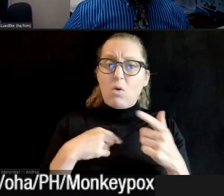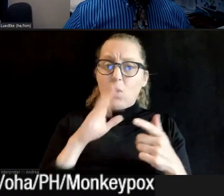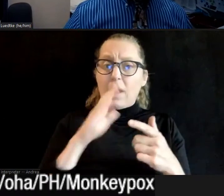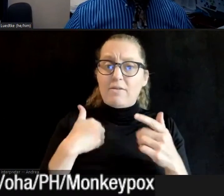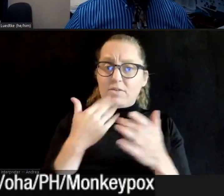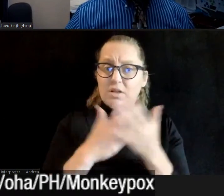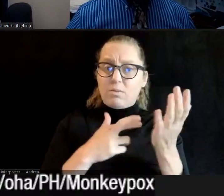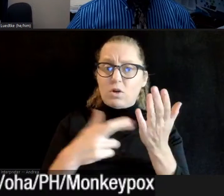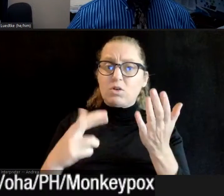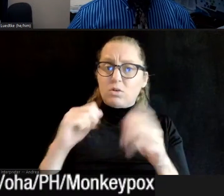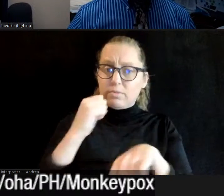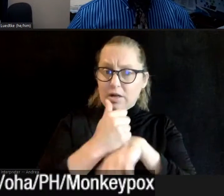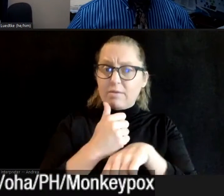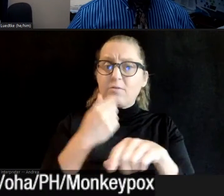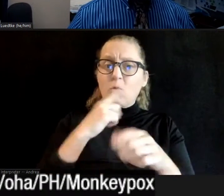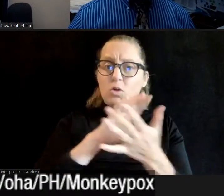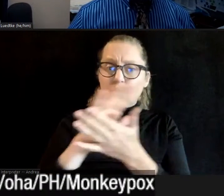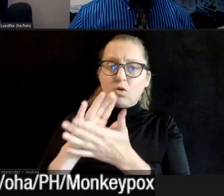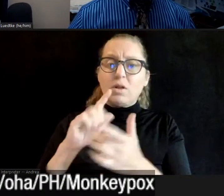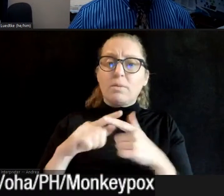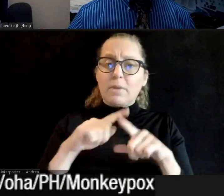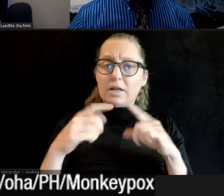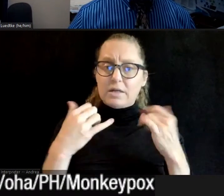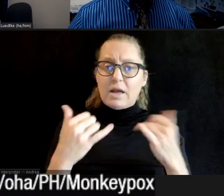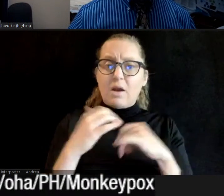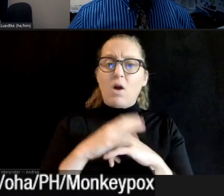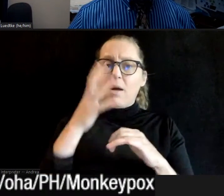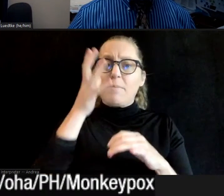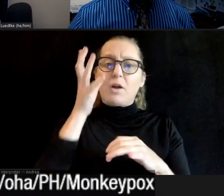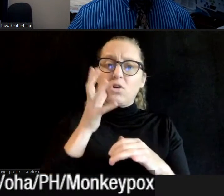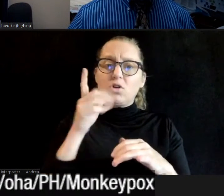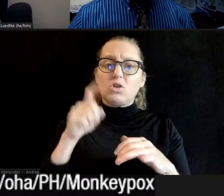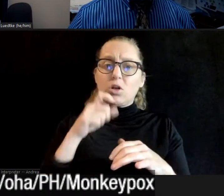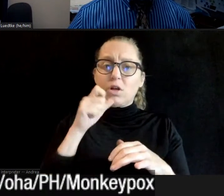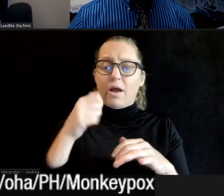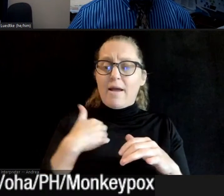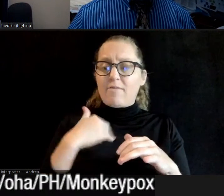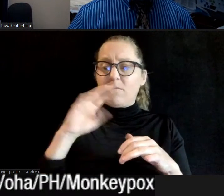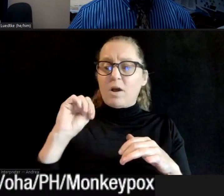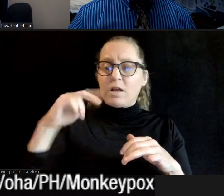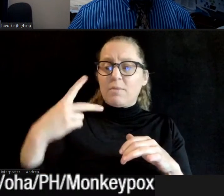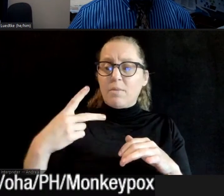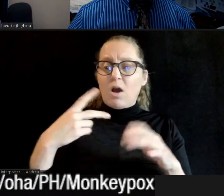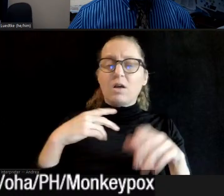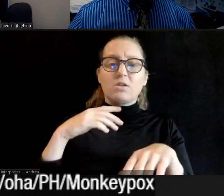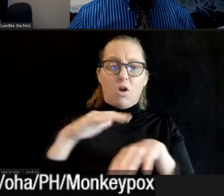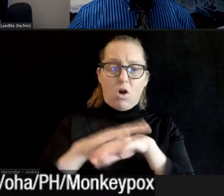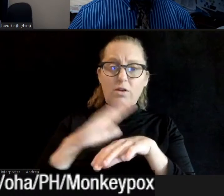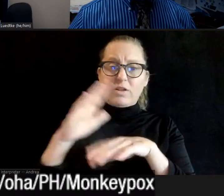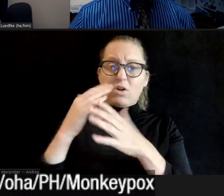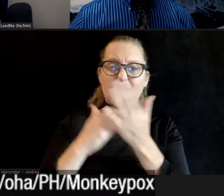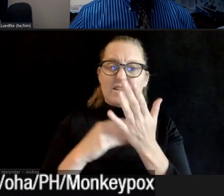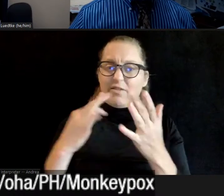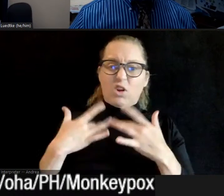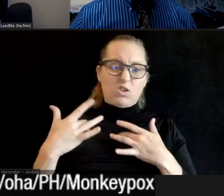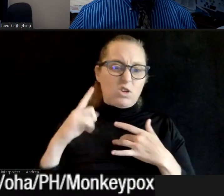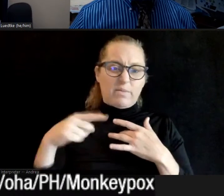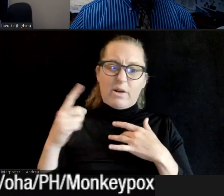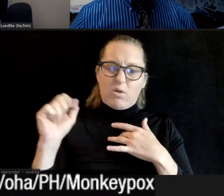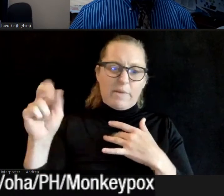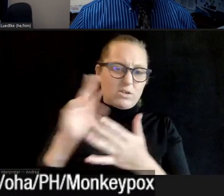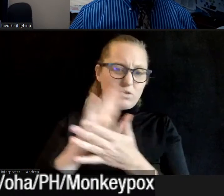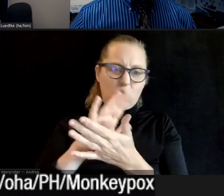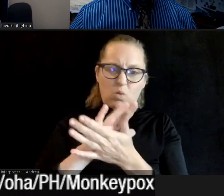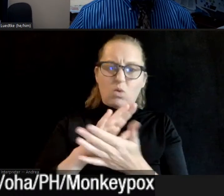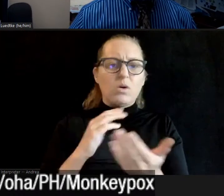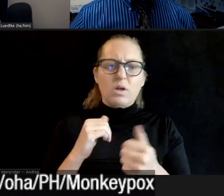resources in place for schools, but right now, parents should not have monkeypox at the top of their list of concerns about going back to school.